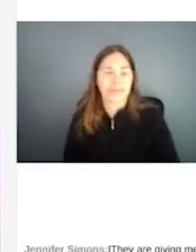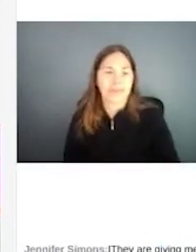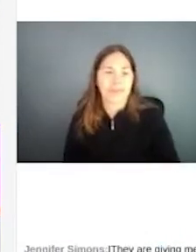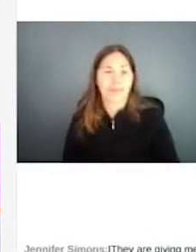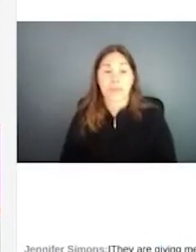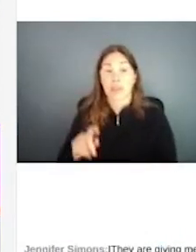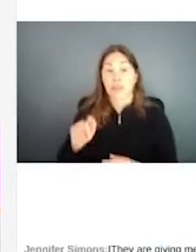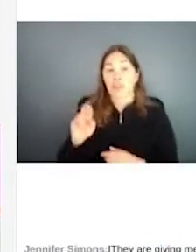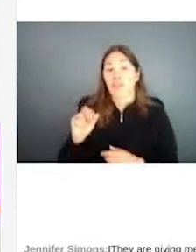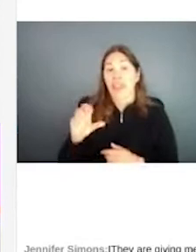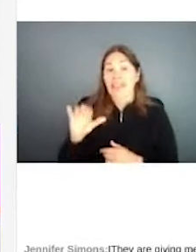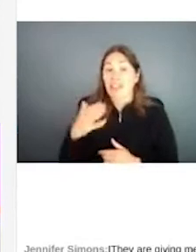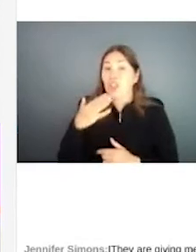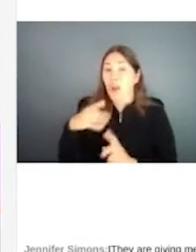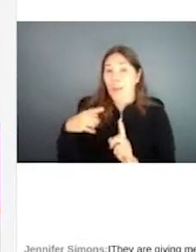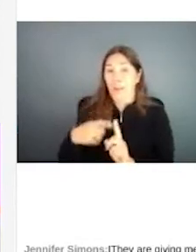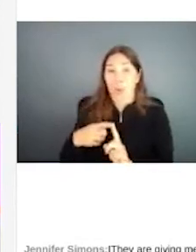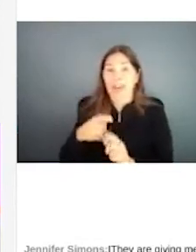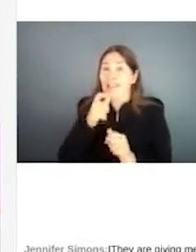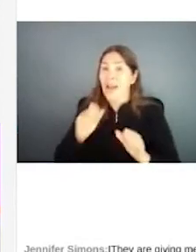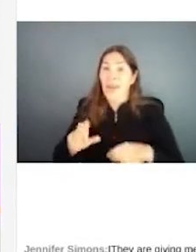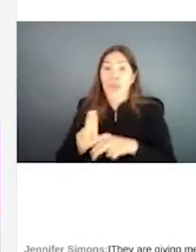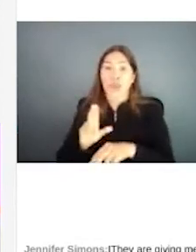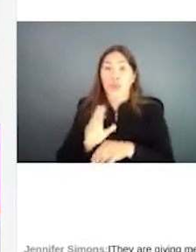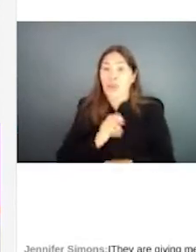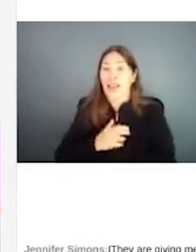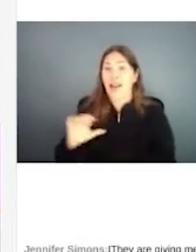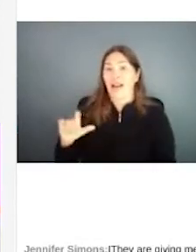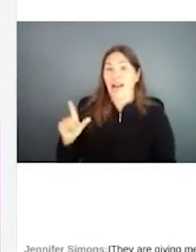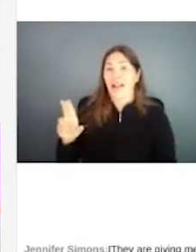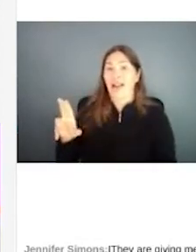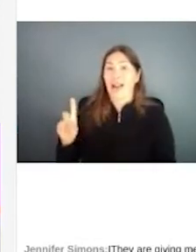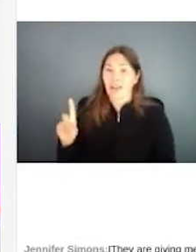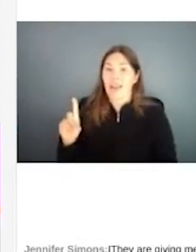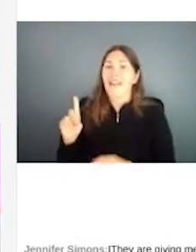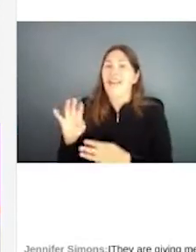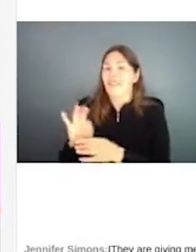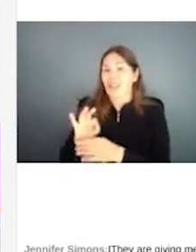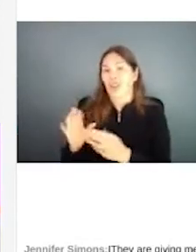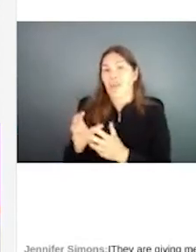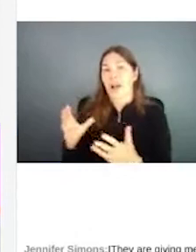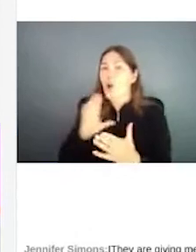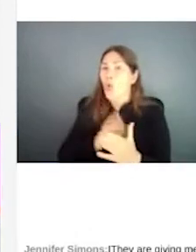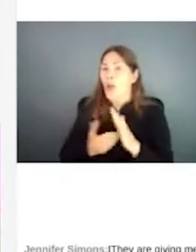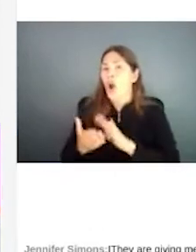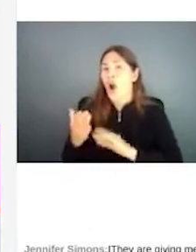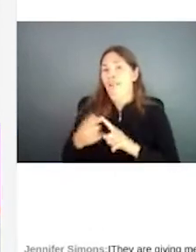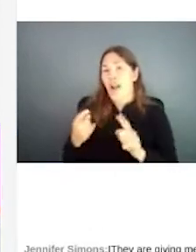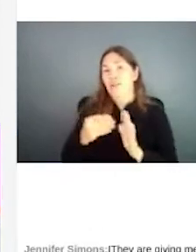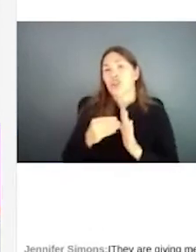Tracy, that's a good point. We haven't really been able to use our cloud function that much, so we're operating from the student